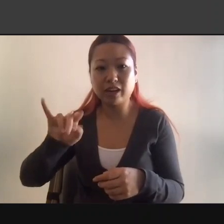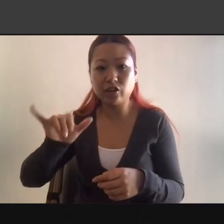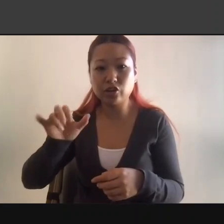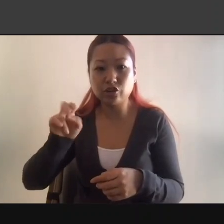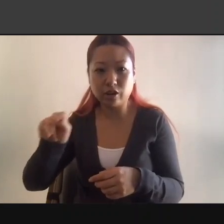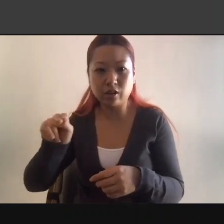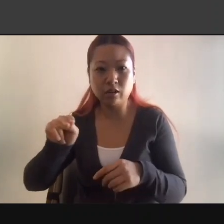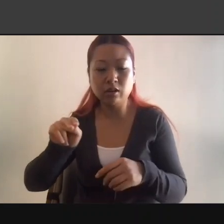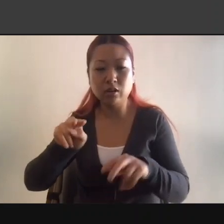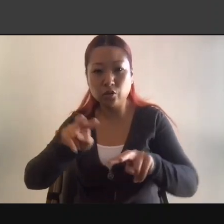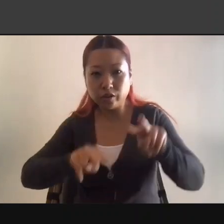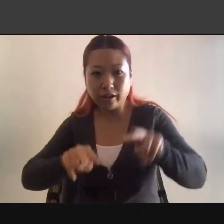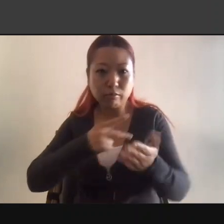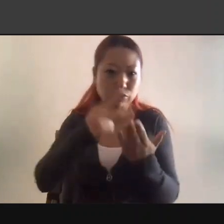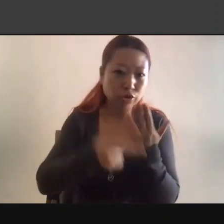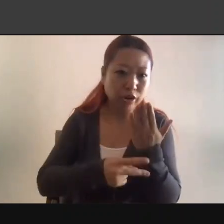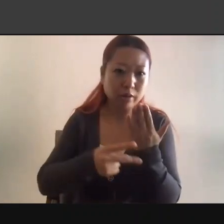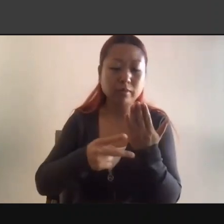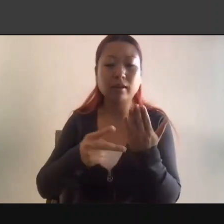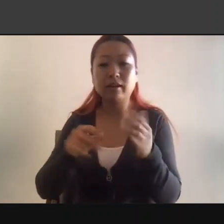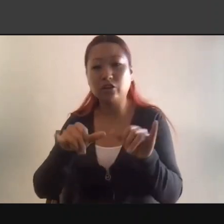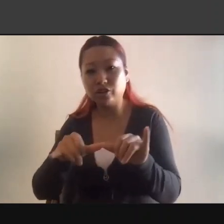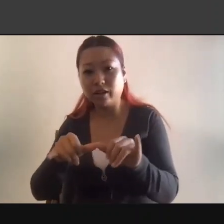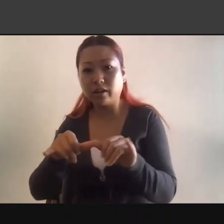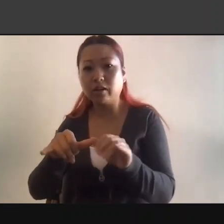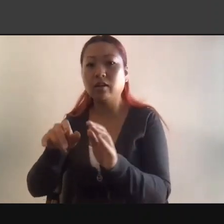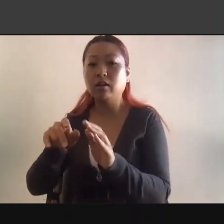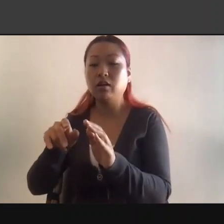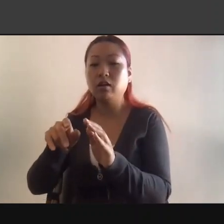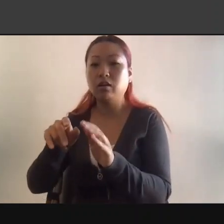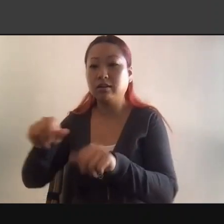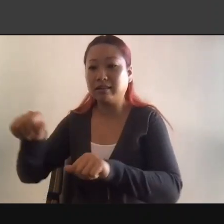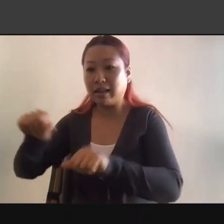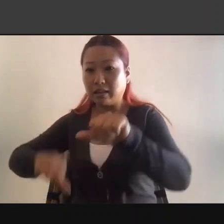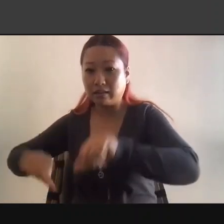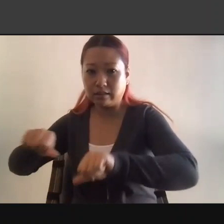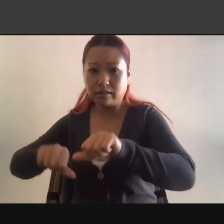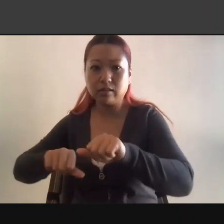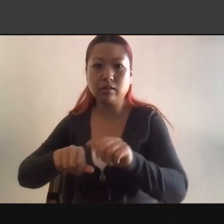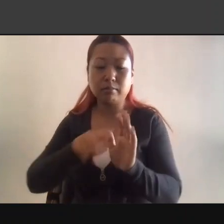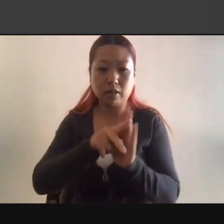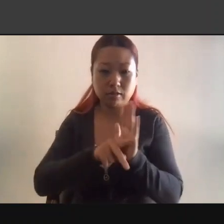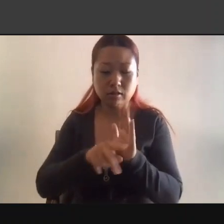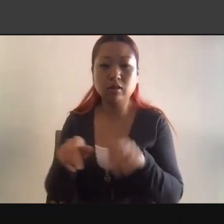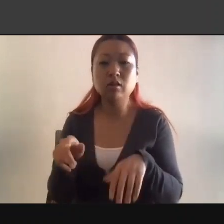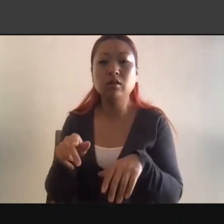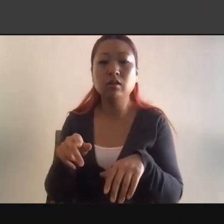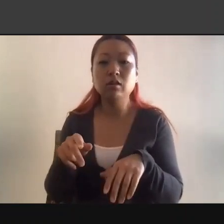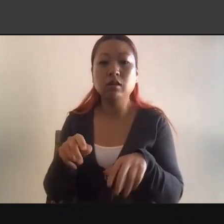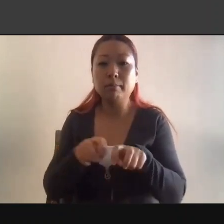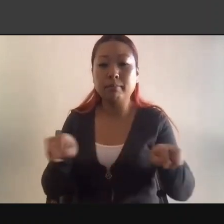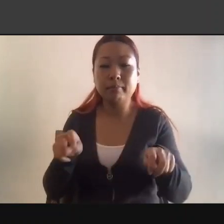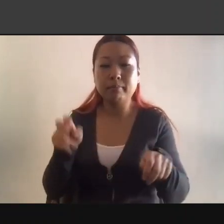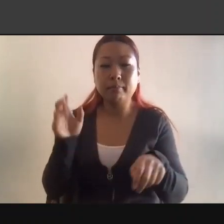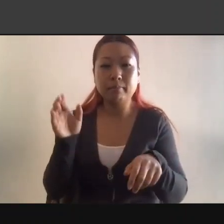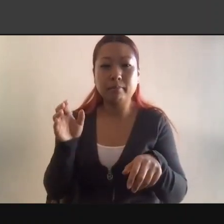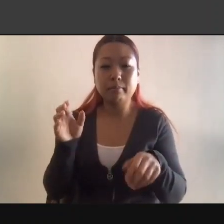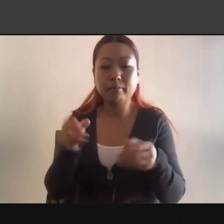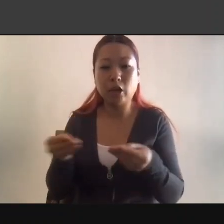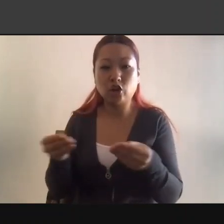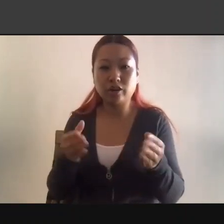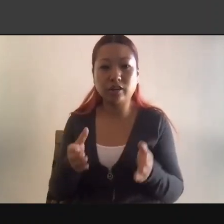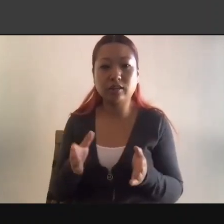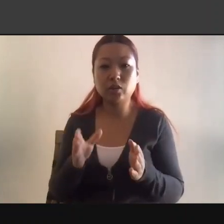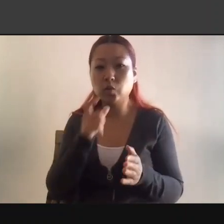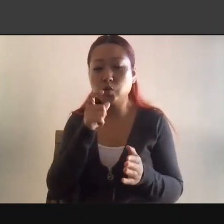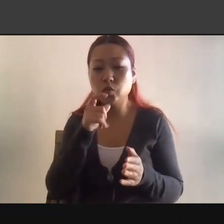science. Our moderator for this panel is Dr. Julie Robinson. Julie